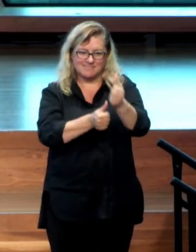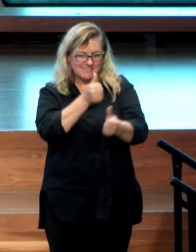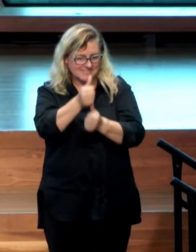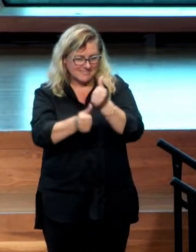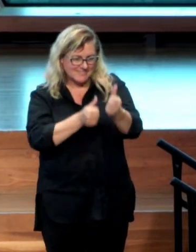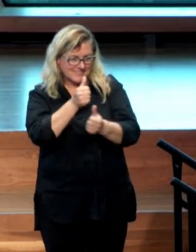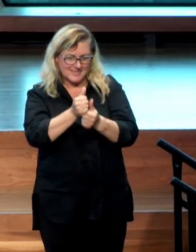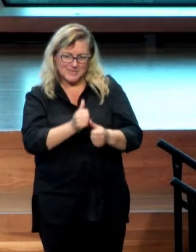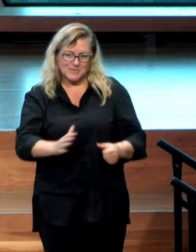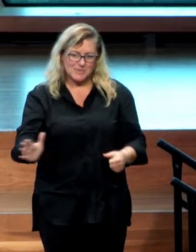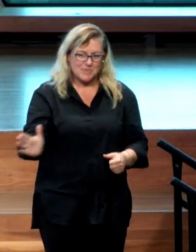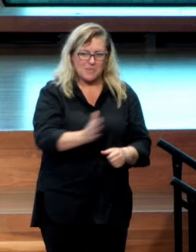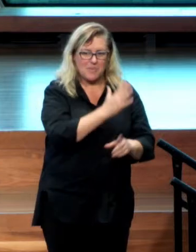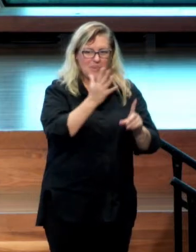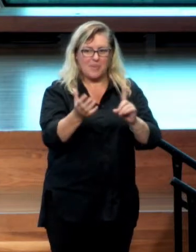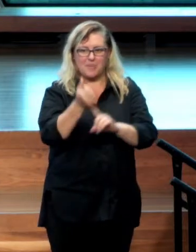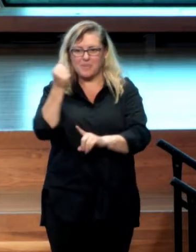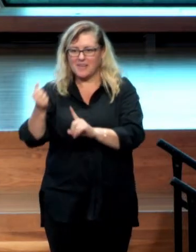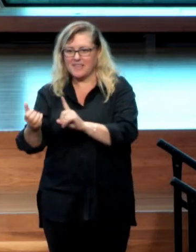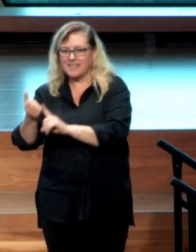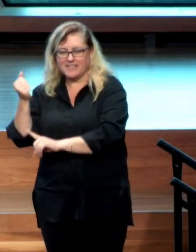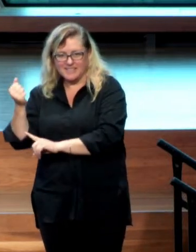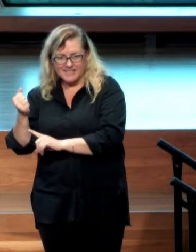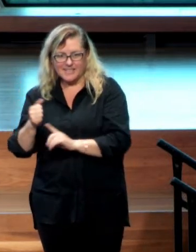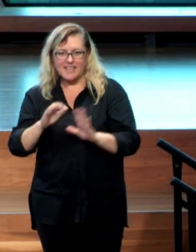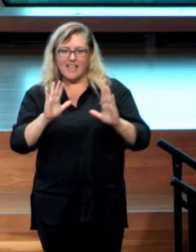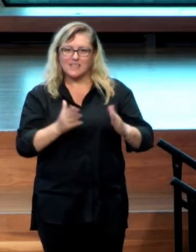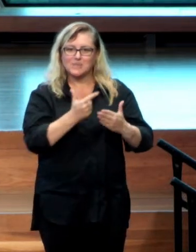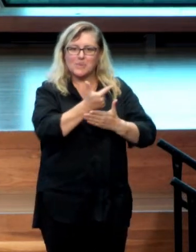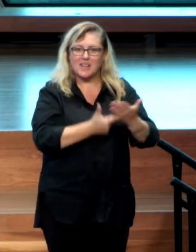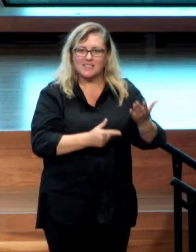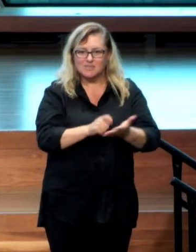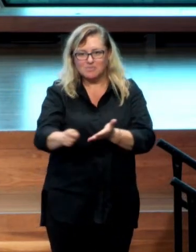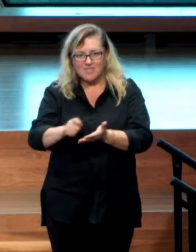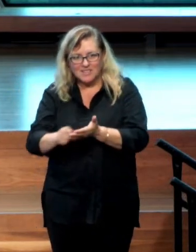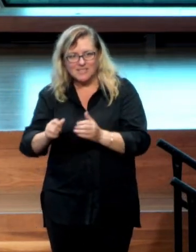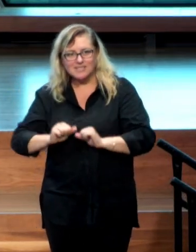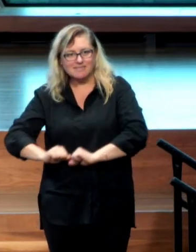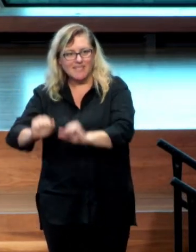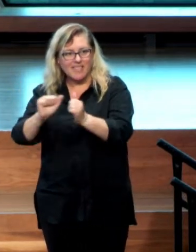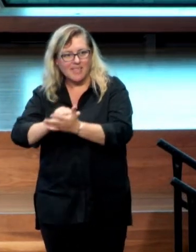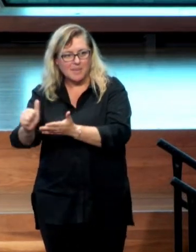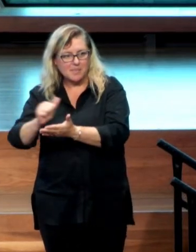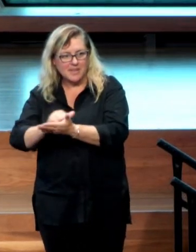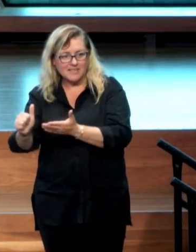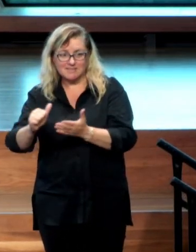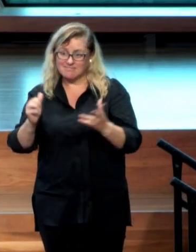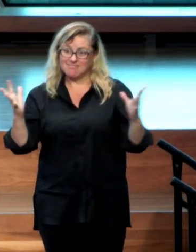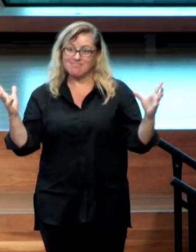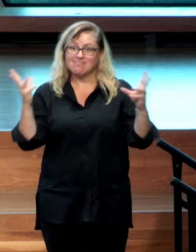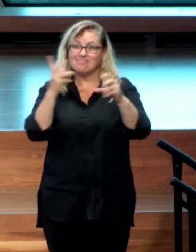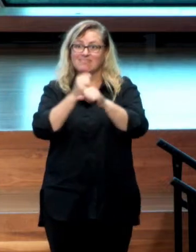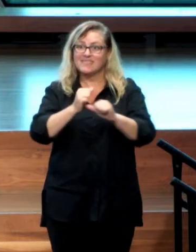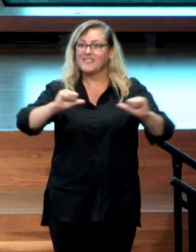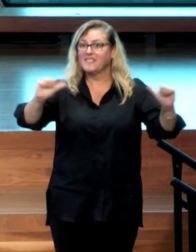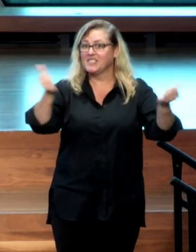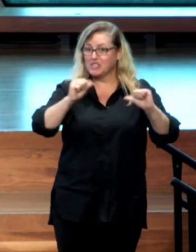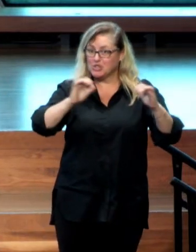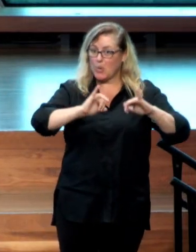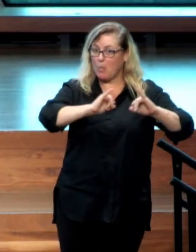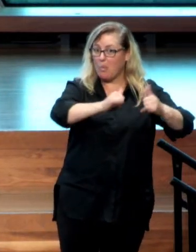Congratulations to all the winners and the shortlisted writers and their publishers. And that concludes tonight's